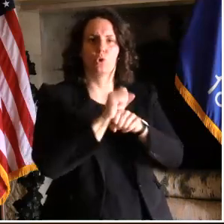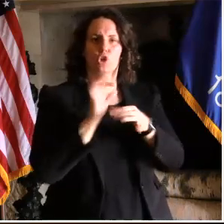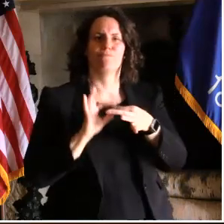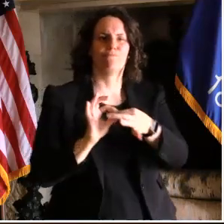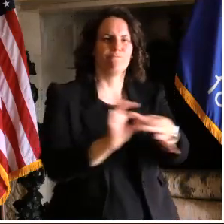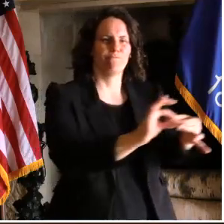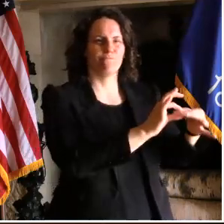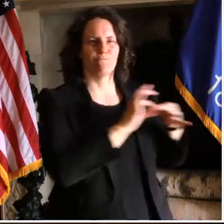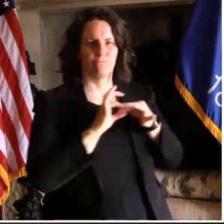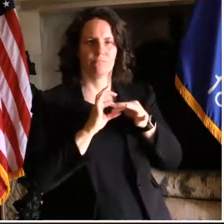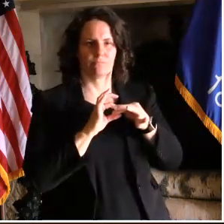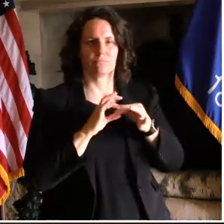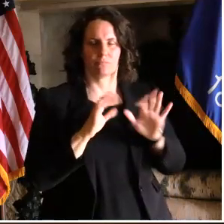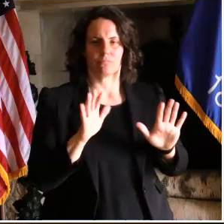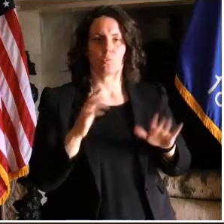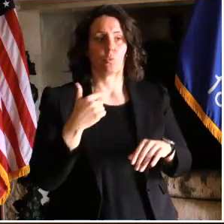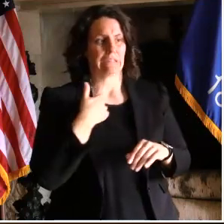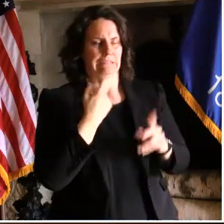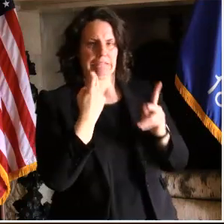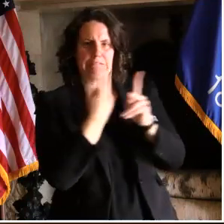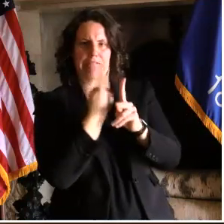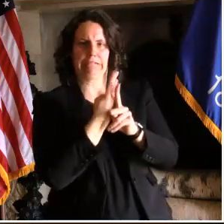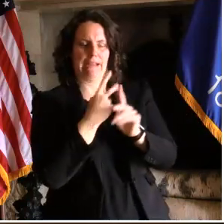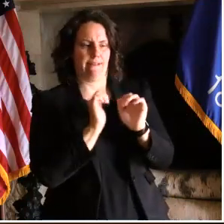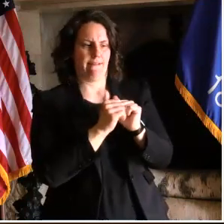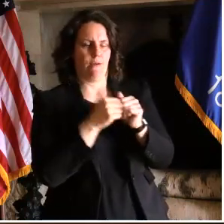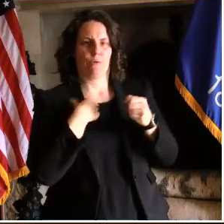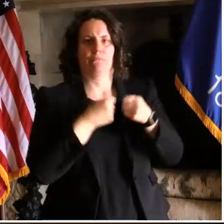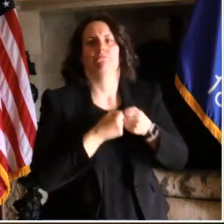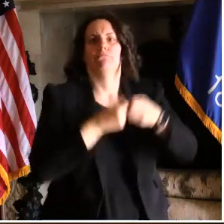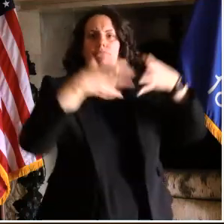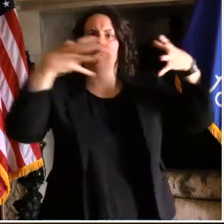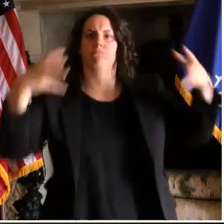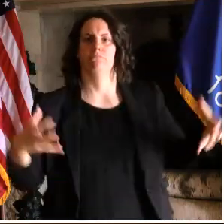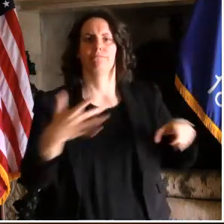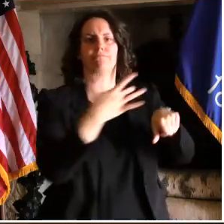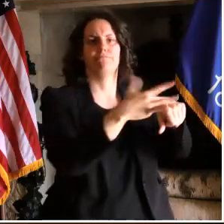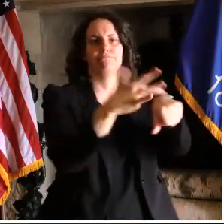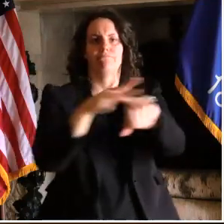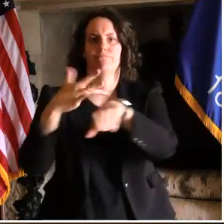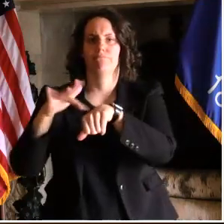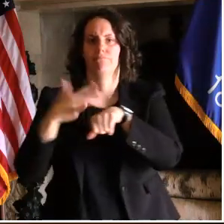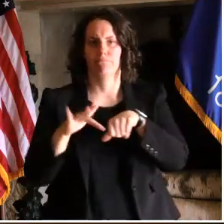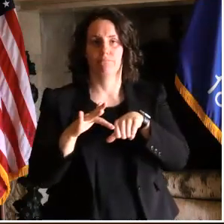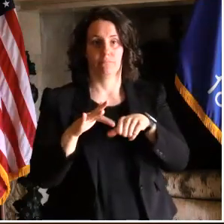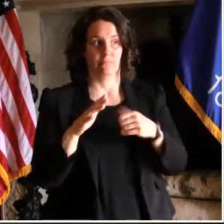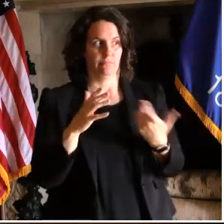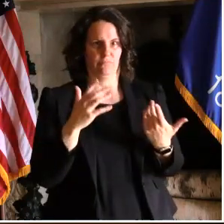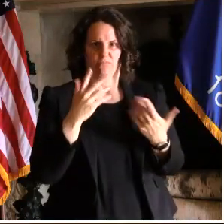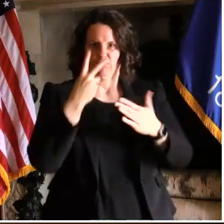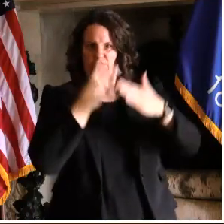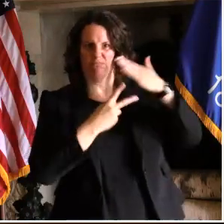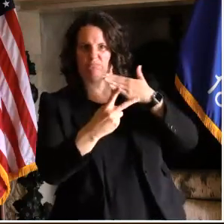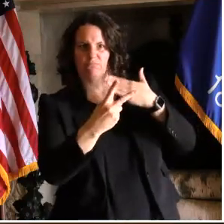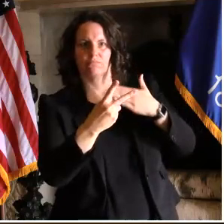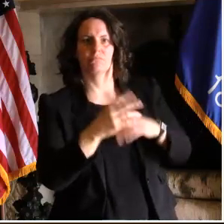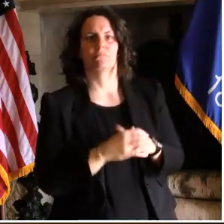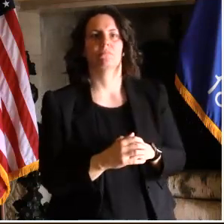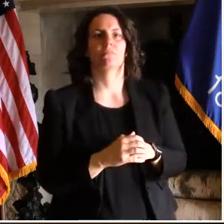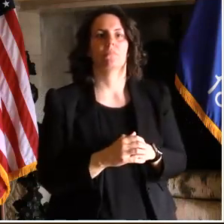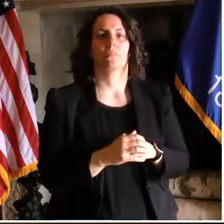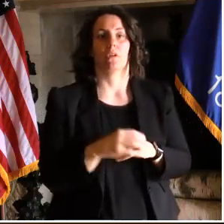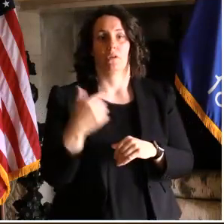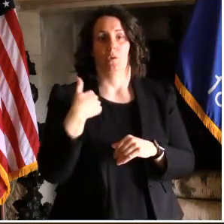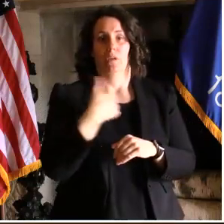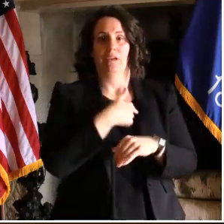demand. That work is actively happening now. The specific facilities have yet to be determined, and